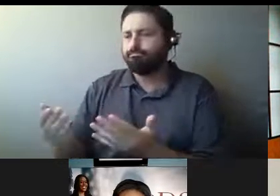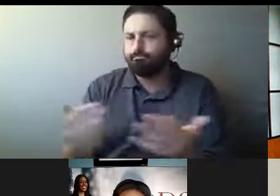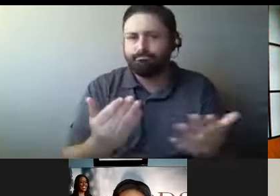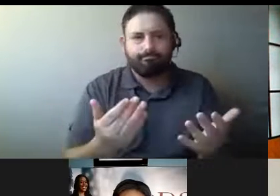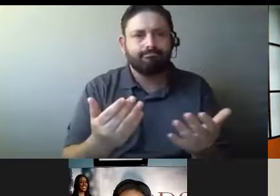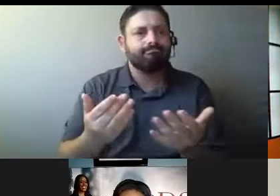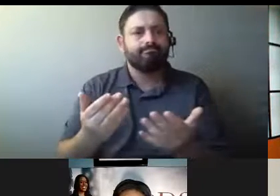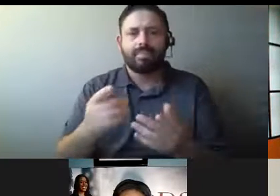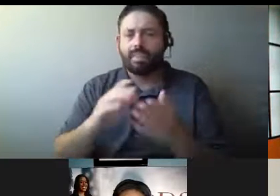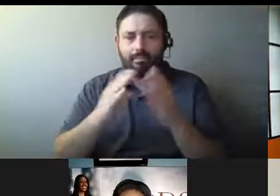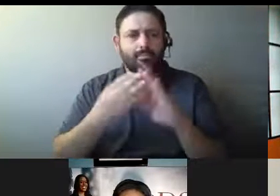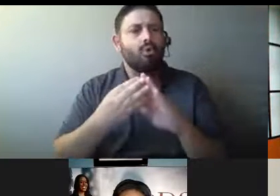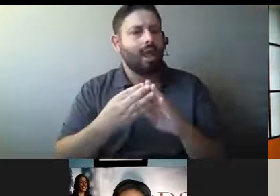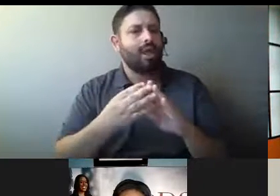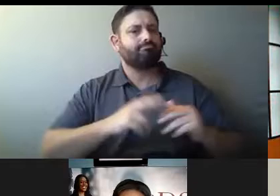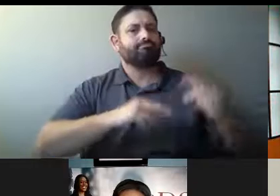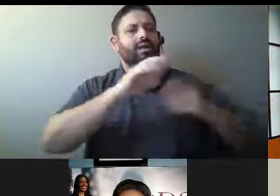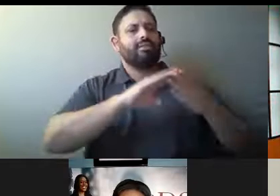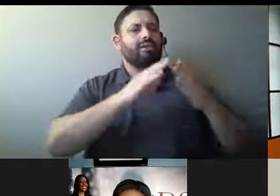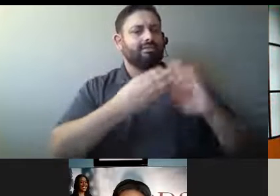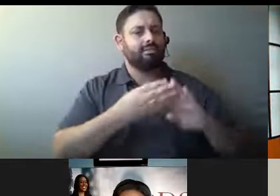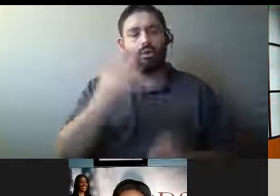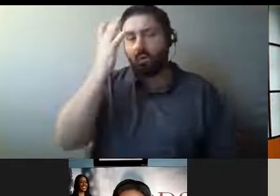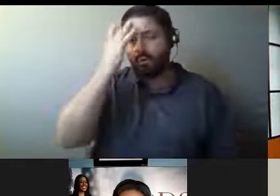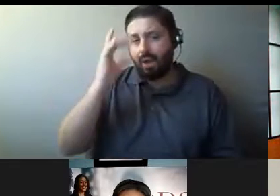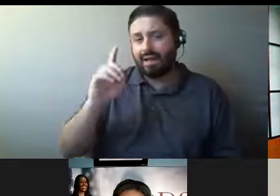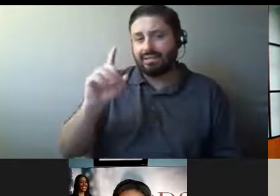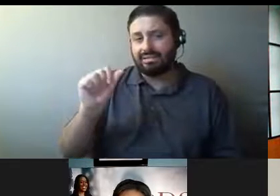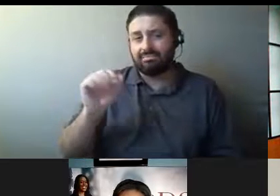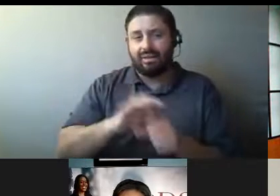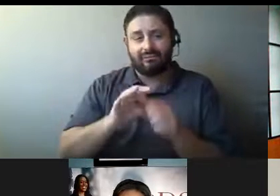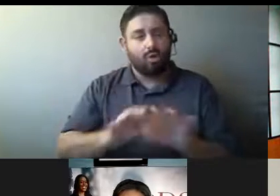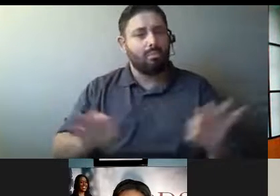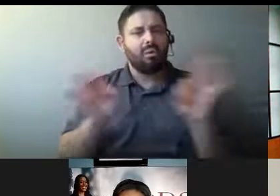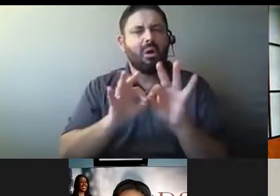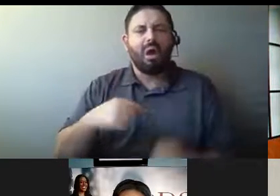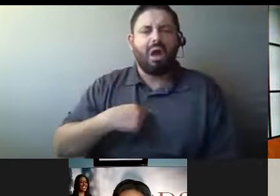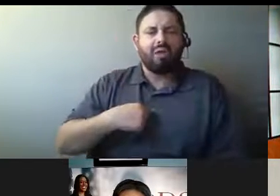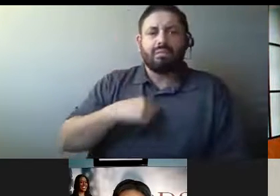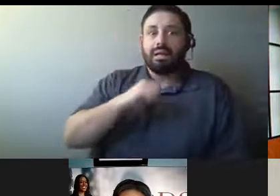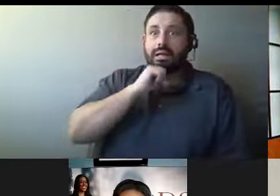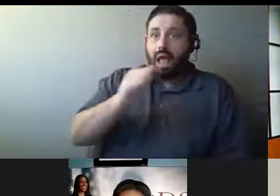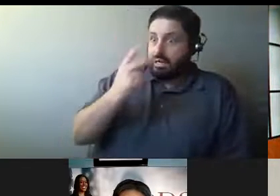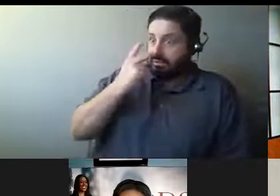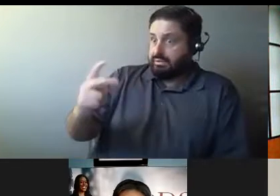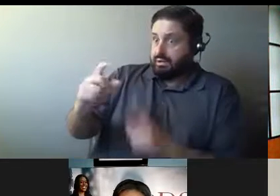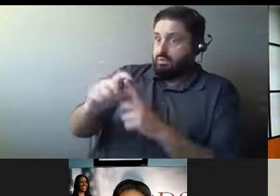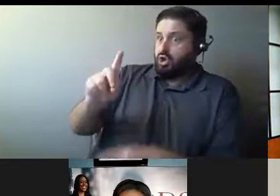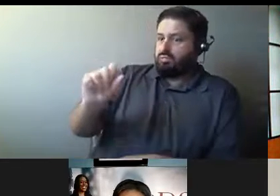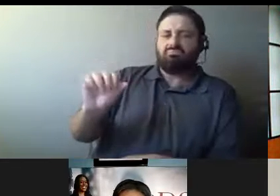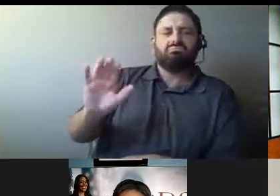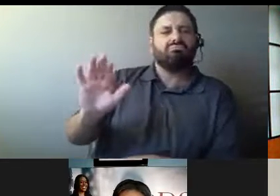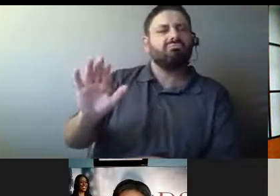city. Why do I think the disability vote is important to me? I don't see it as a disability vote, but I see it truly as a